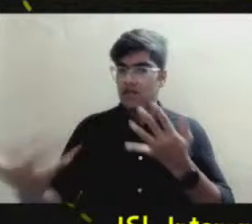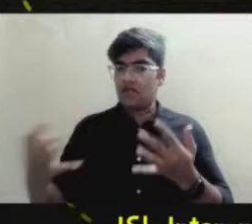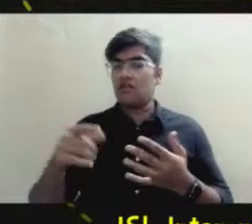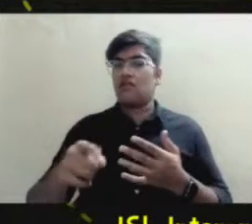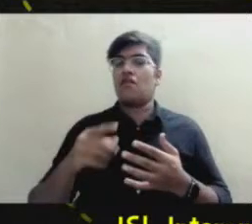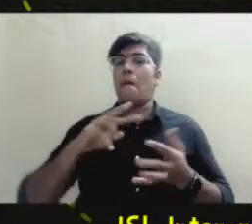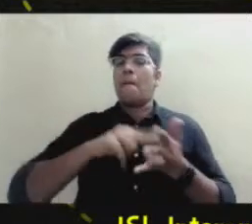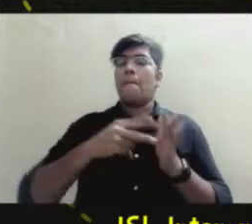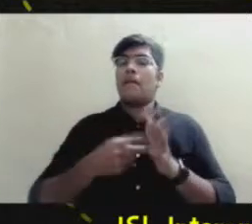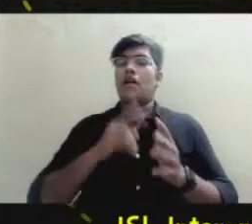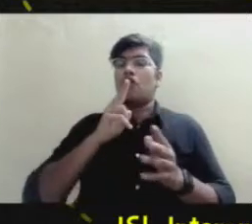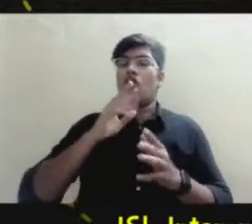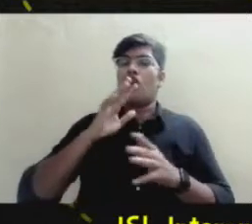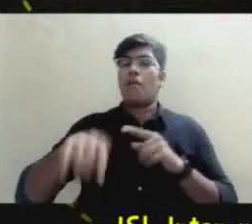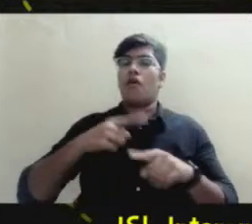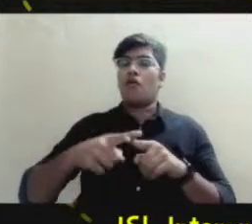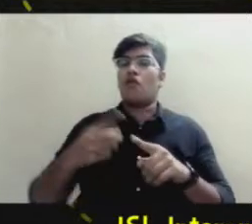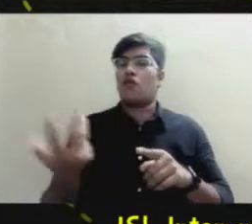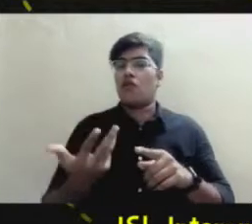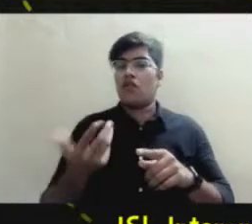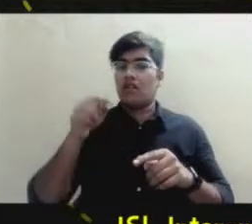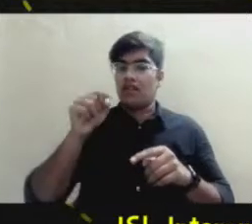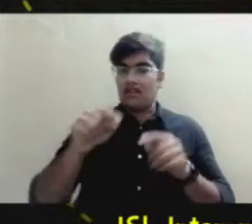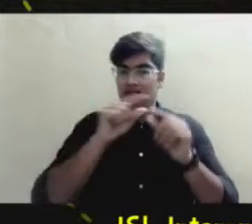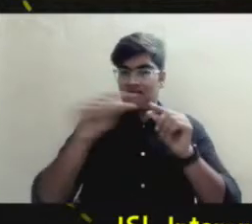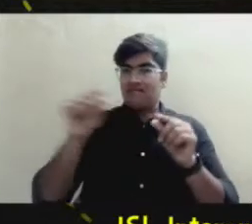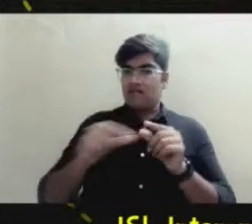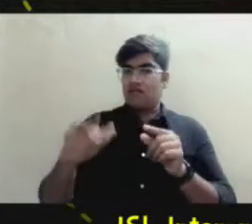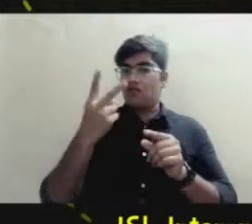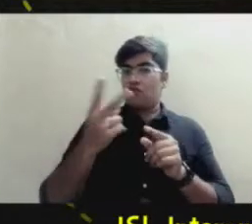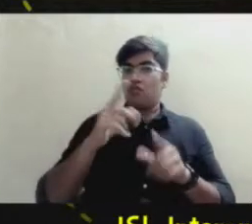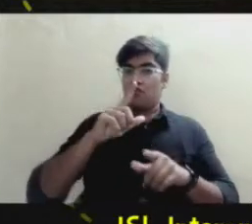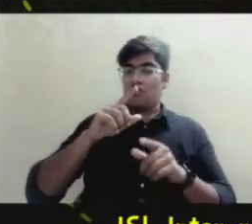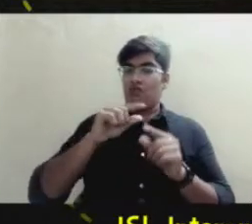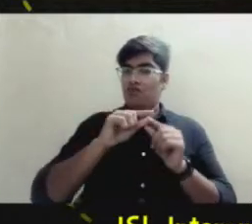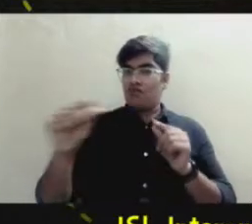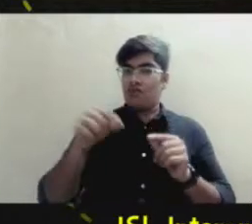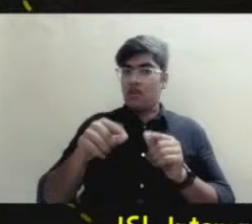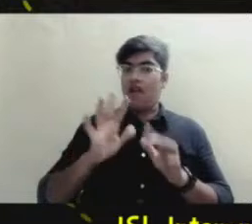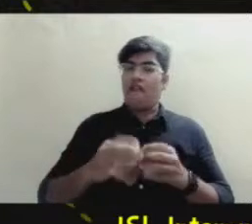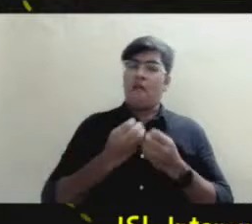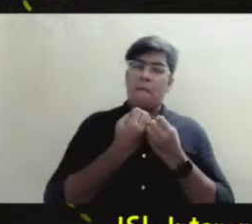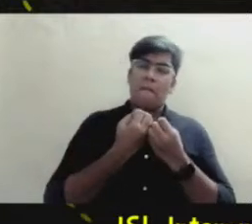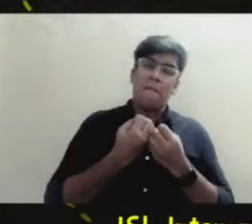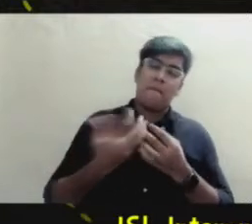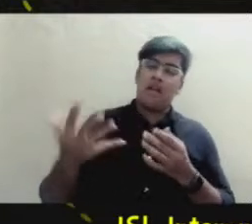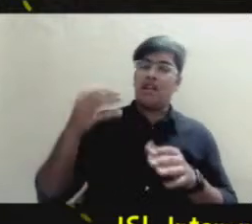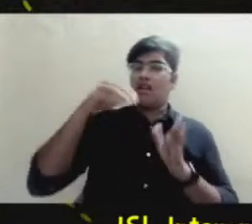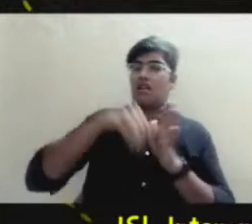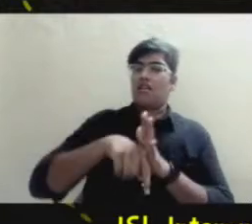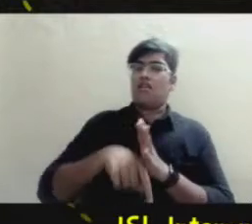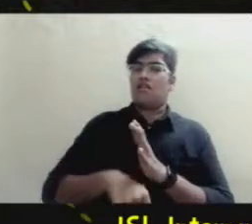are we talking about? These two lines themselves convey so much.